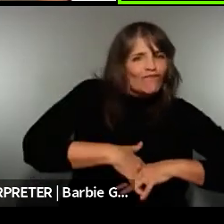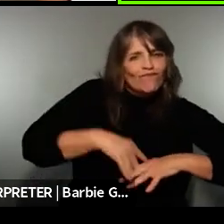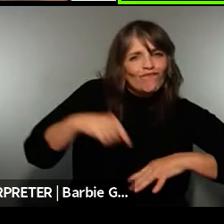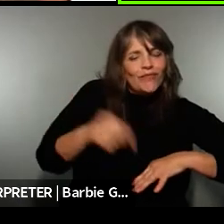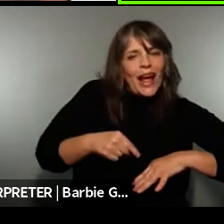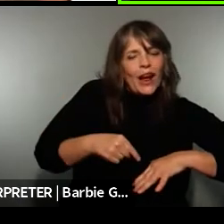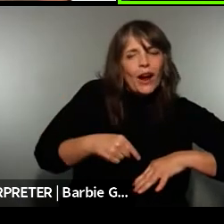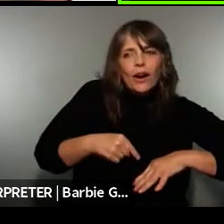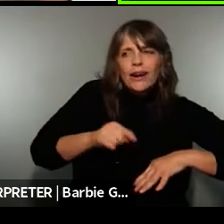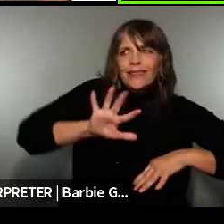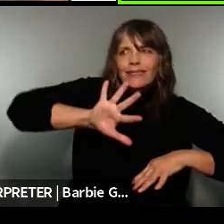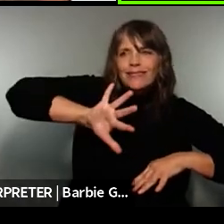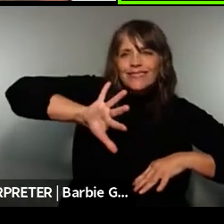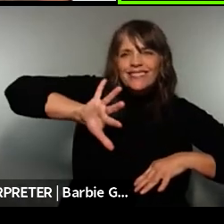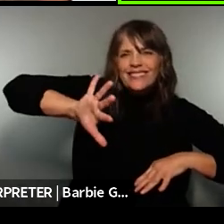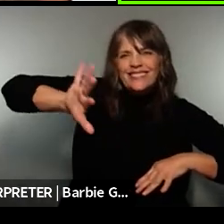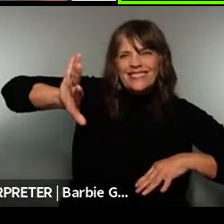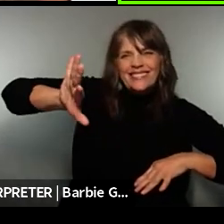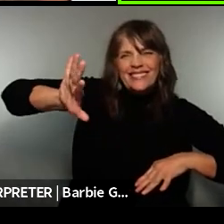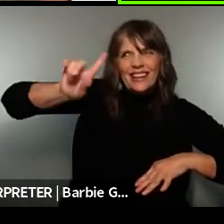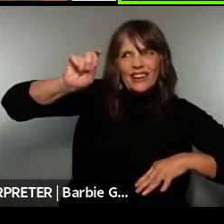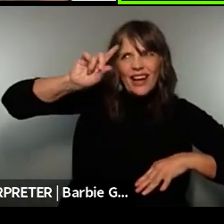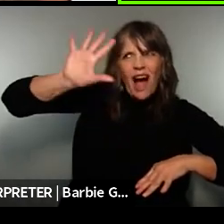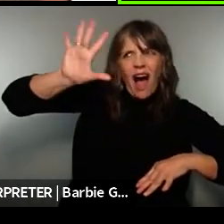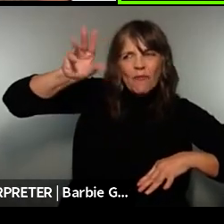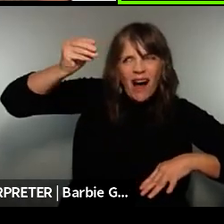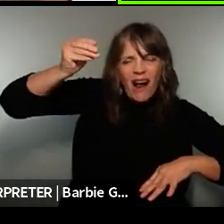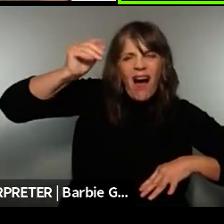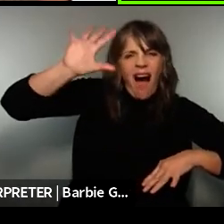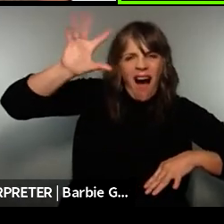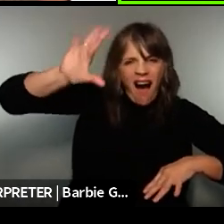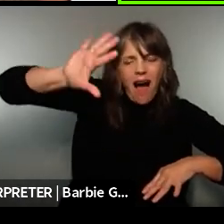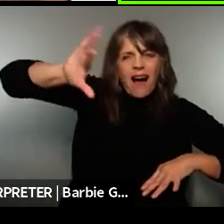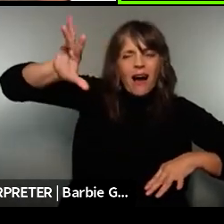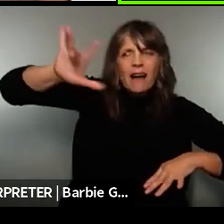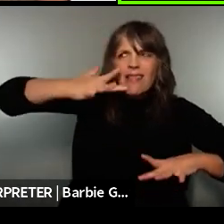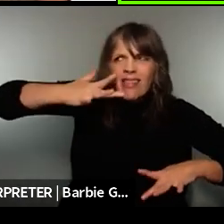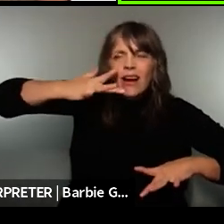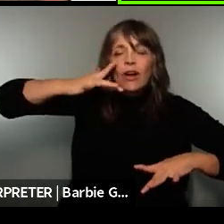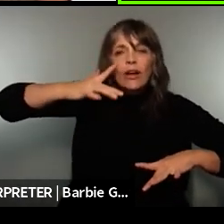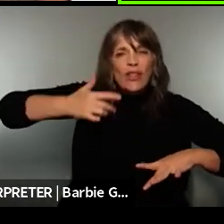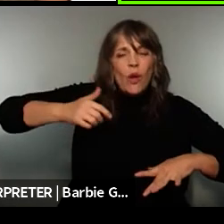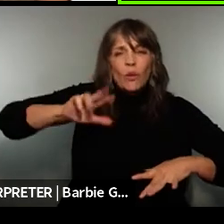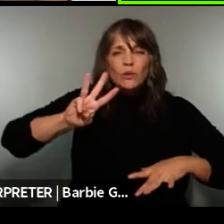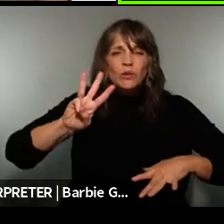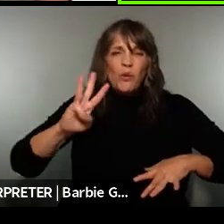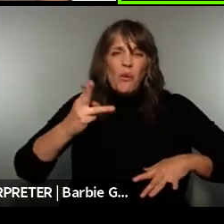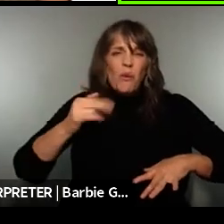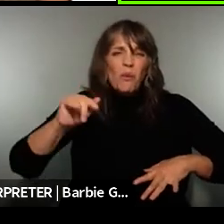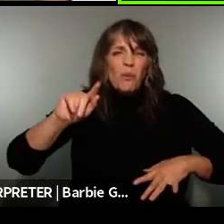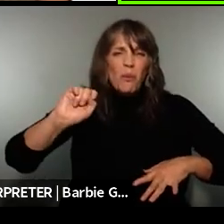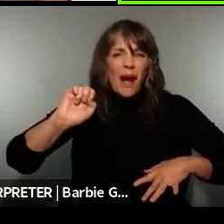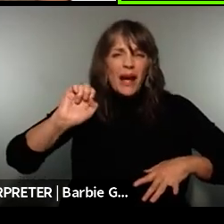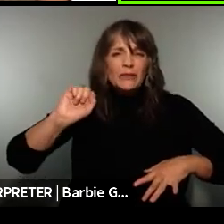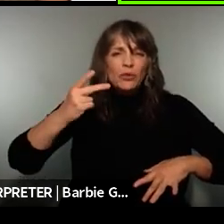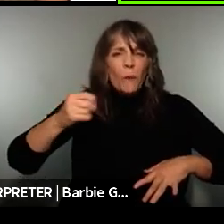to resist these like scarcity mindsets, as well as these like white supremacist standards of who gets what, when, and